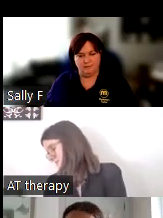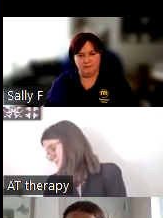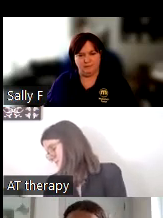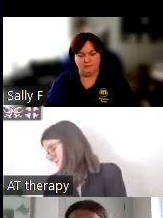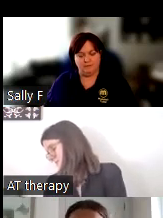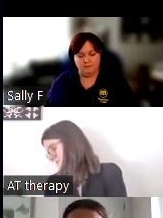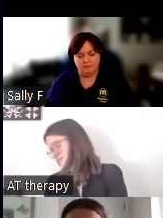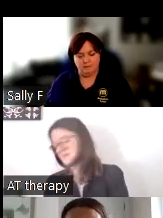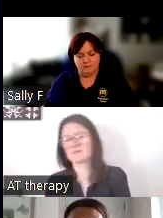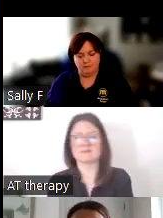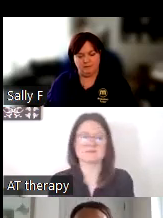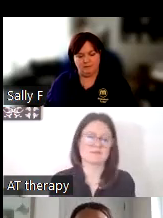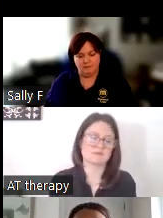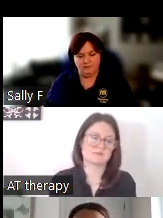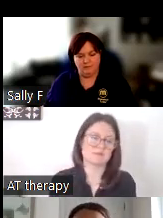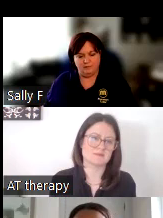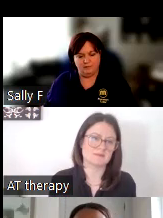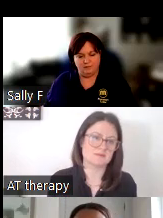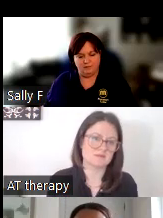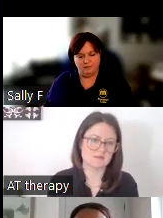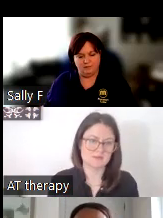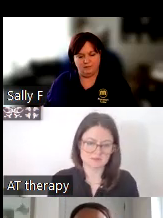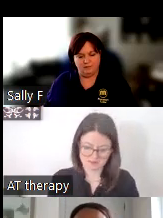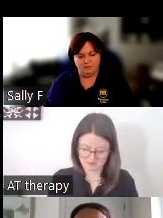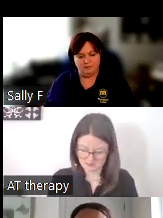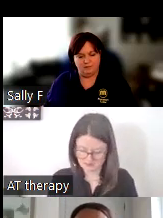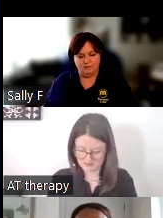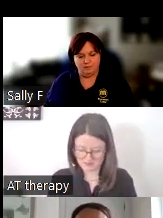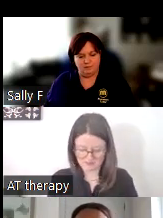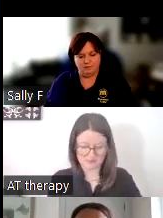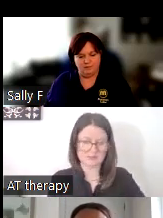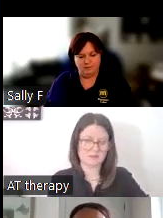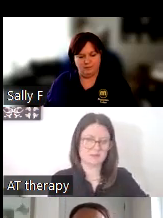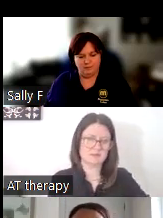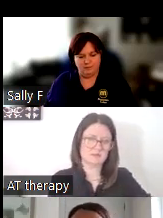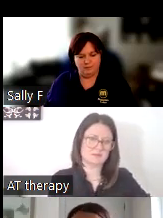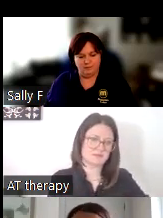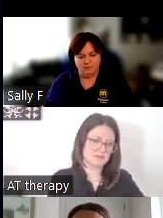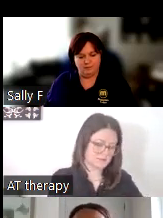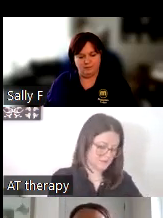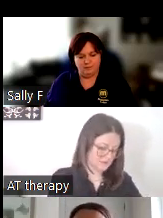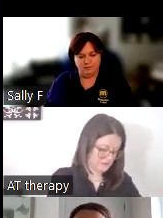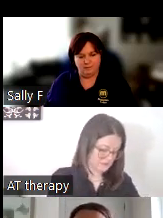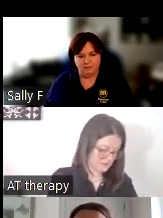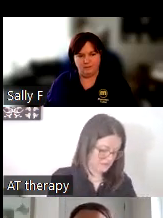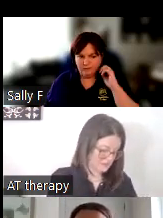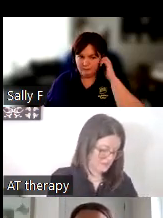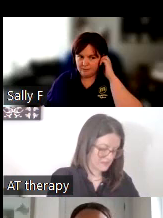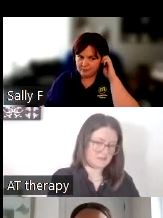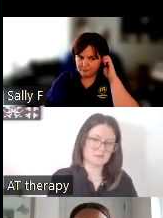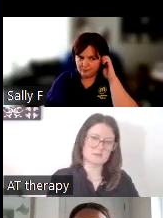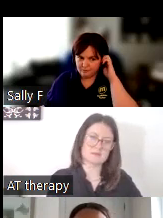with transitions. So signing now and next, or first and then. You can use the signs for that, or you can use